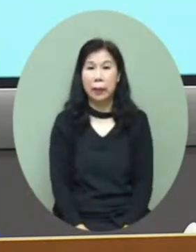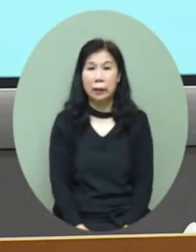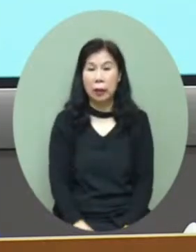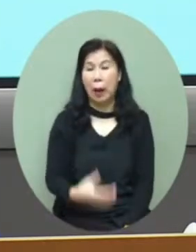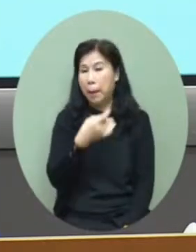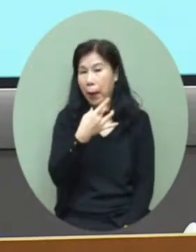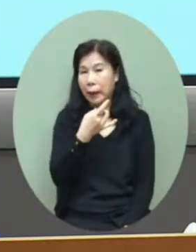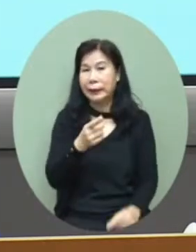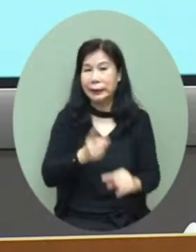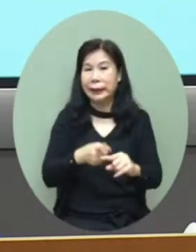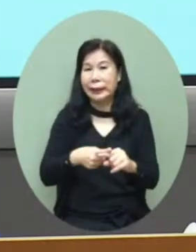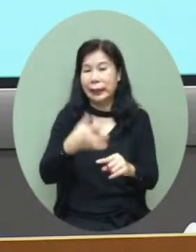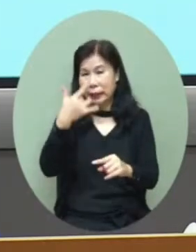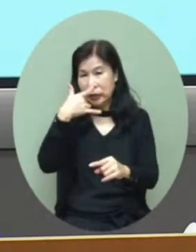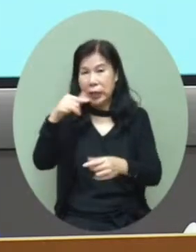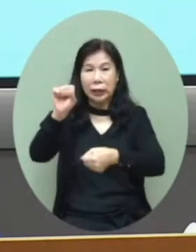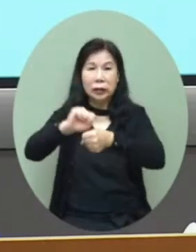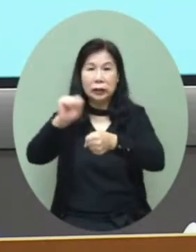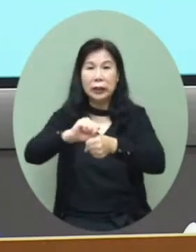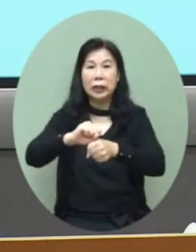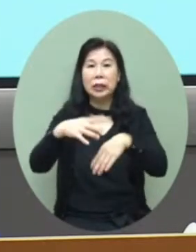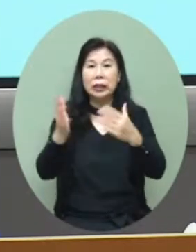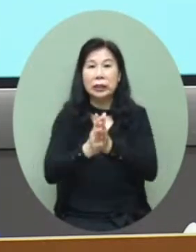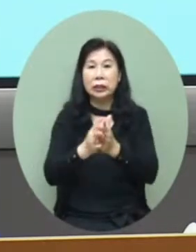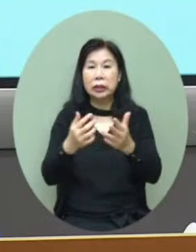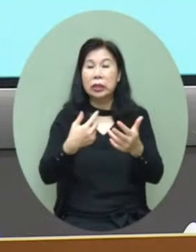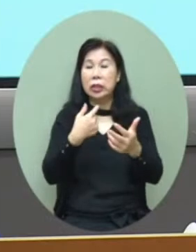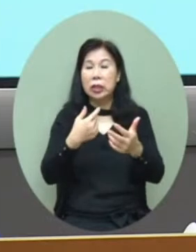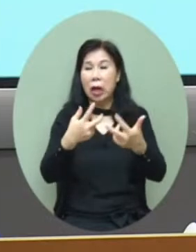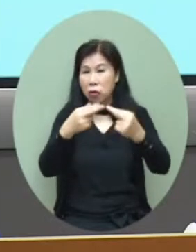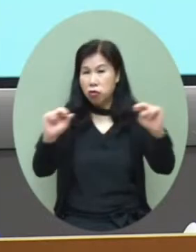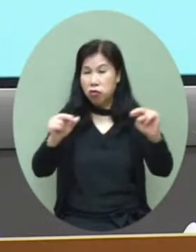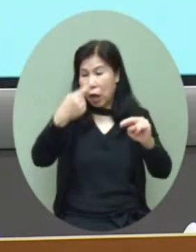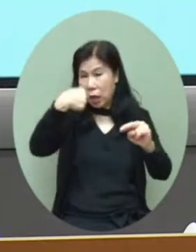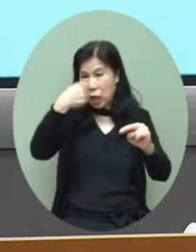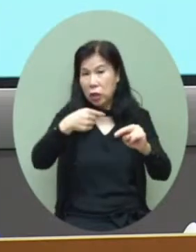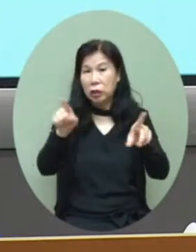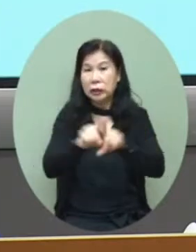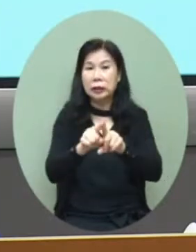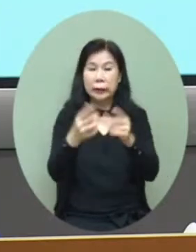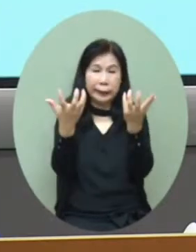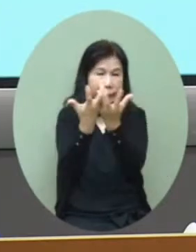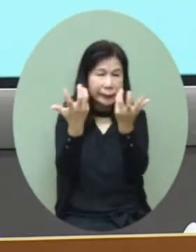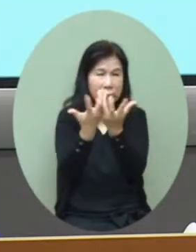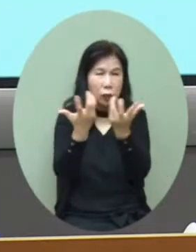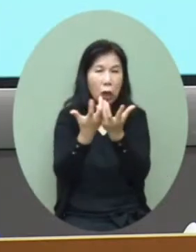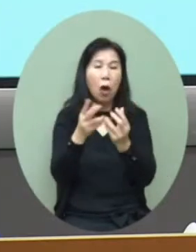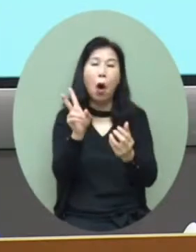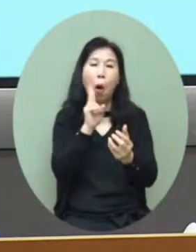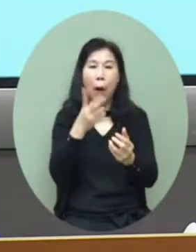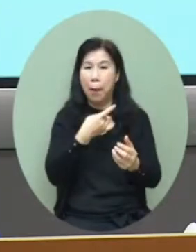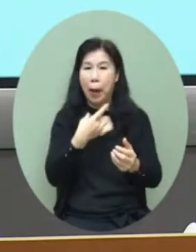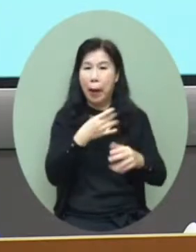people. In Hong Kong, for close contacts, we are not able to introduce a PCR test for them.